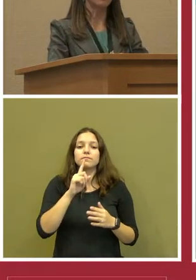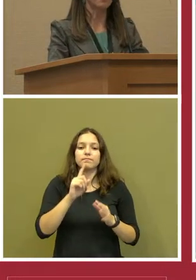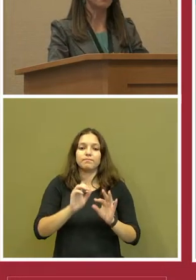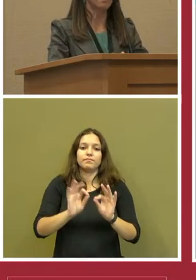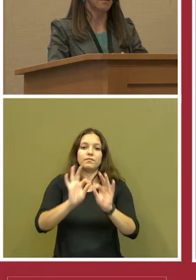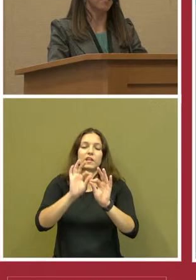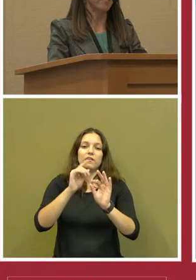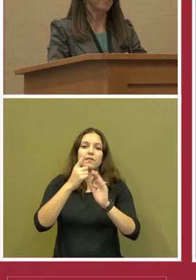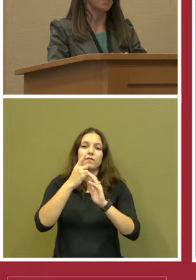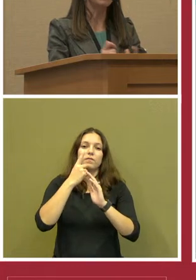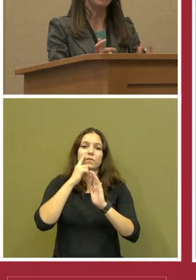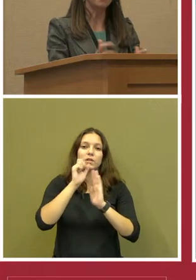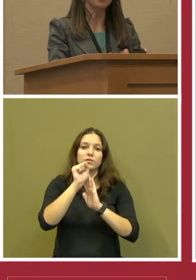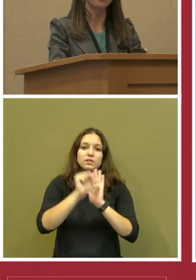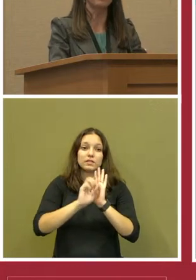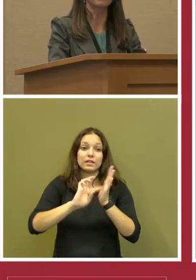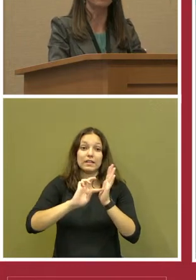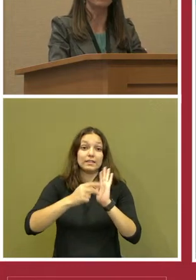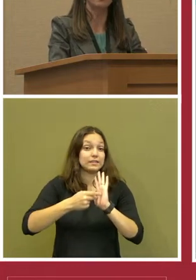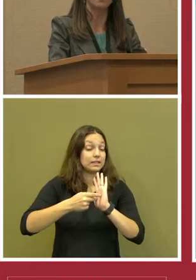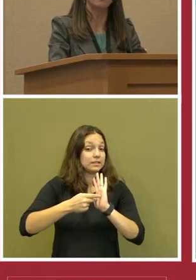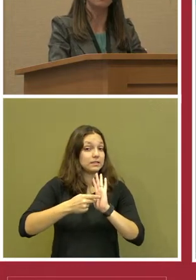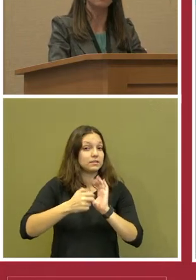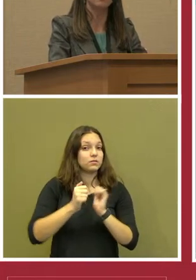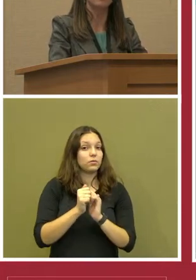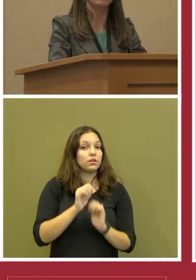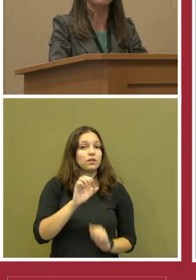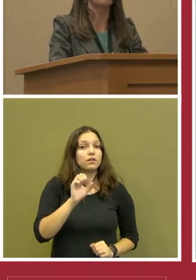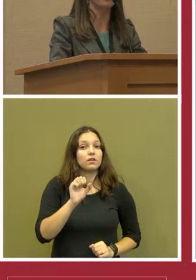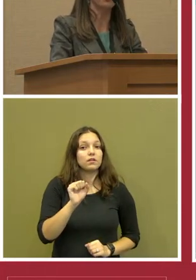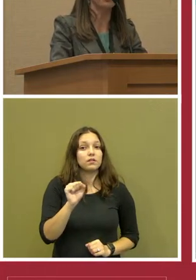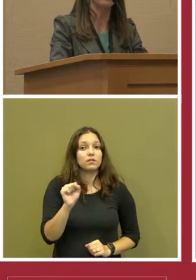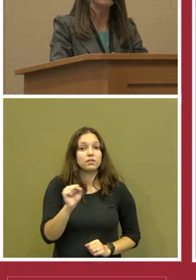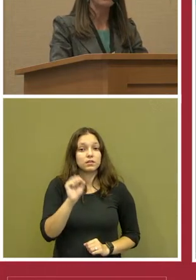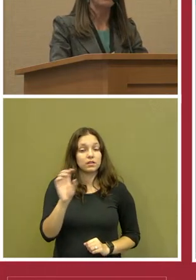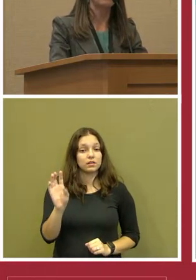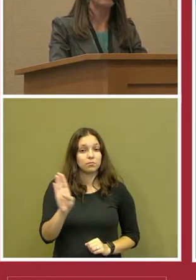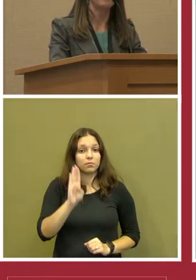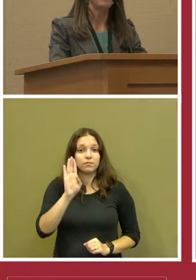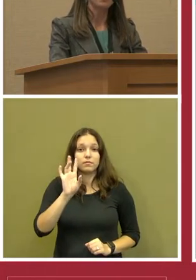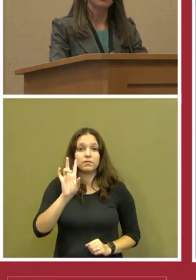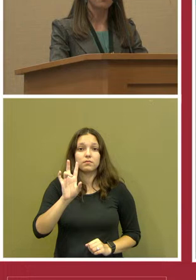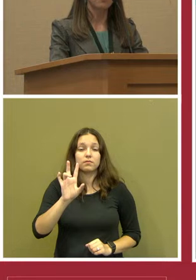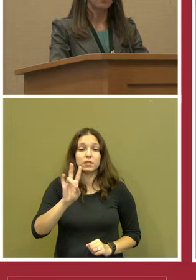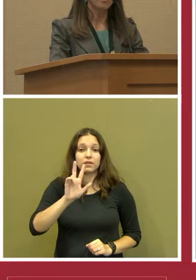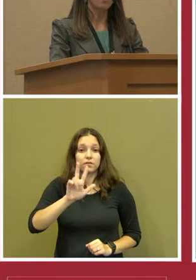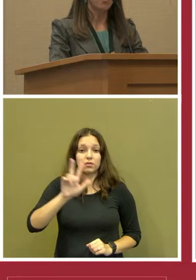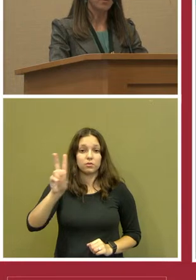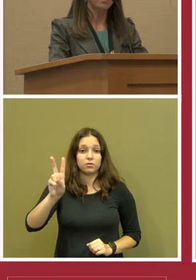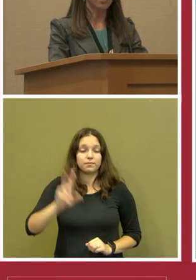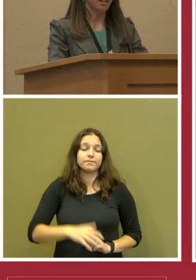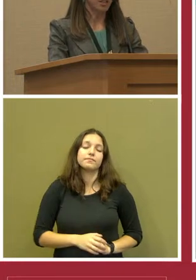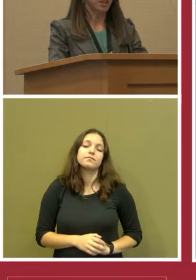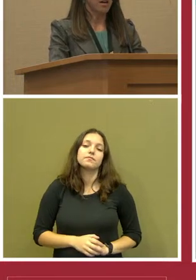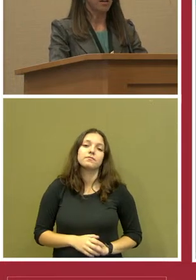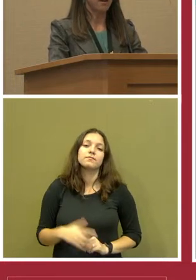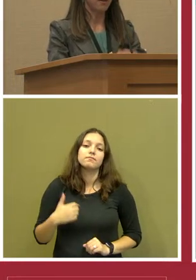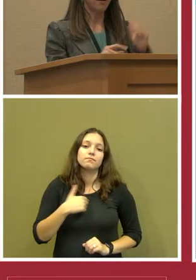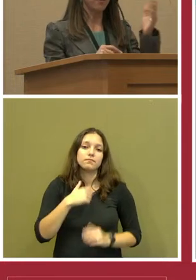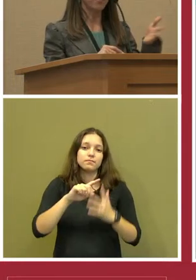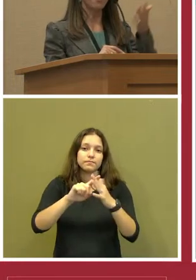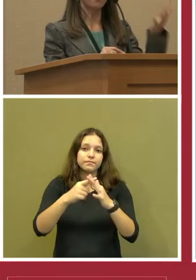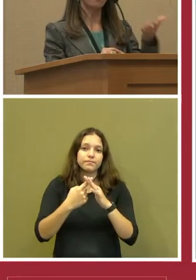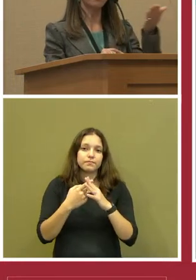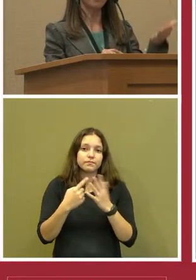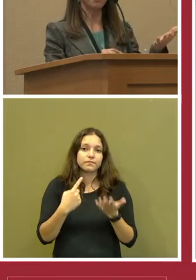of the state's intent with Senate Bill 732. So then we started to talk about,